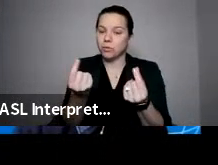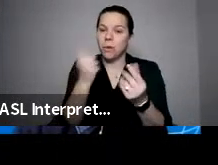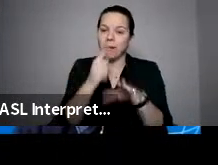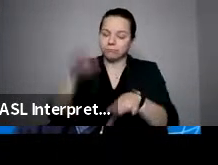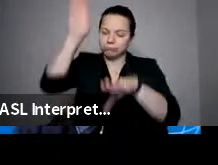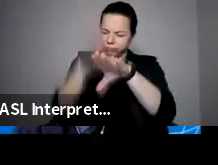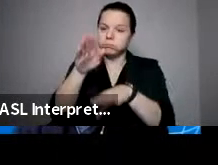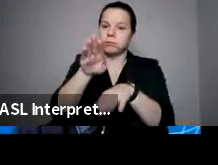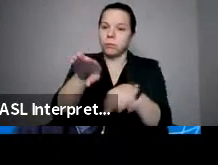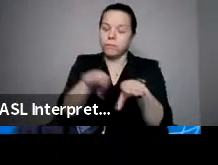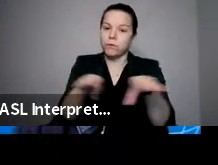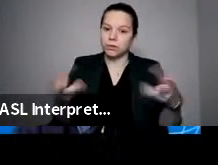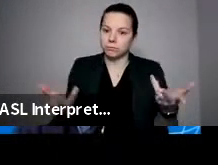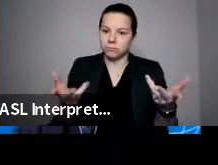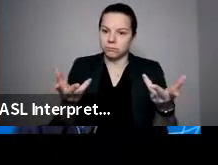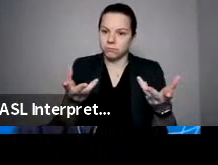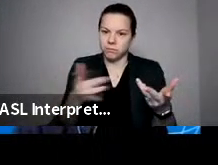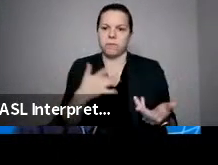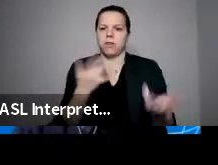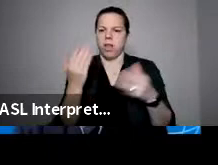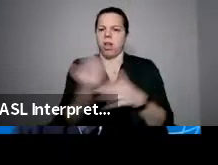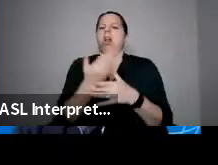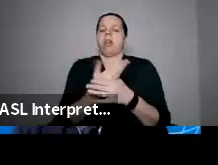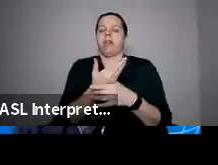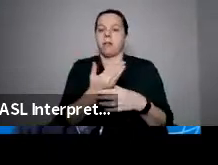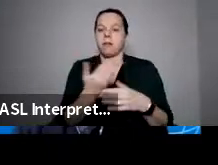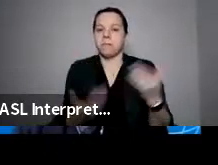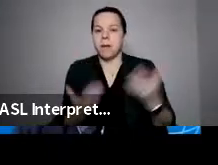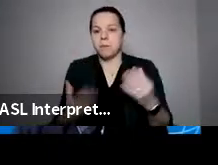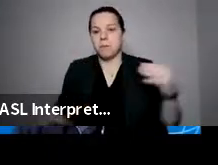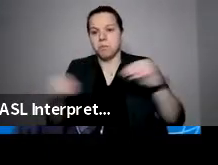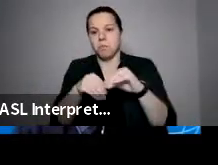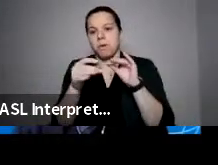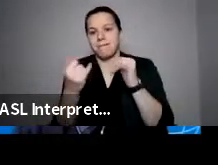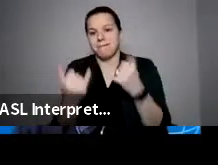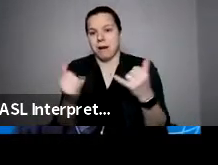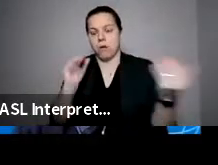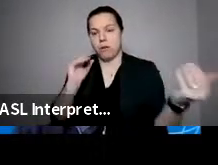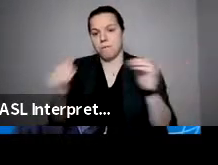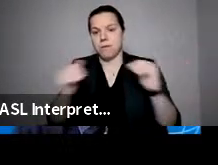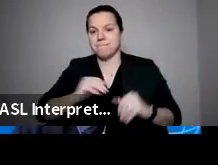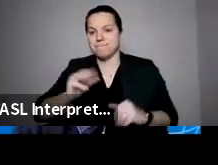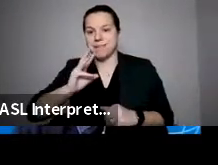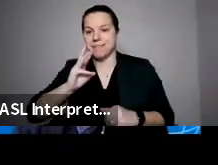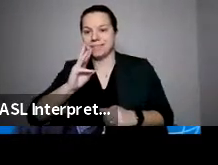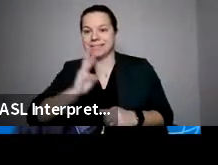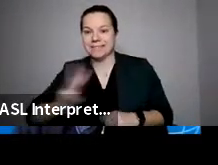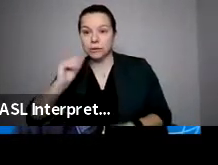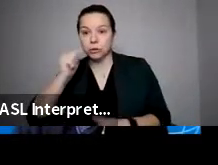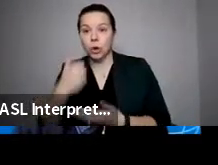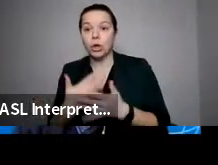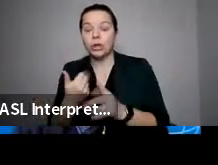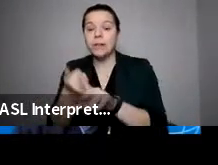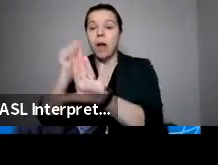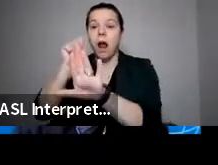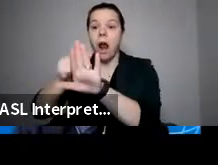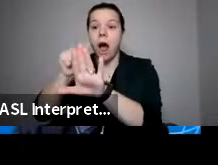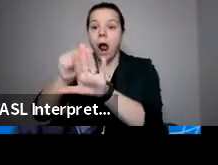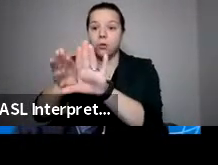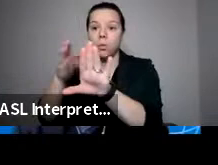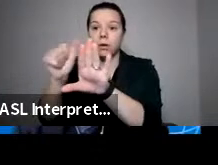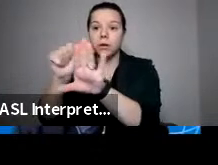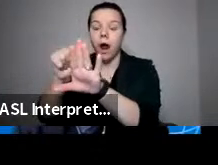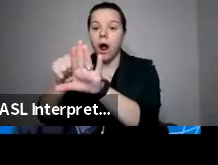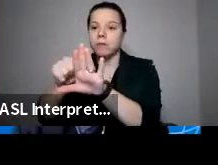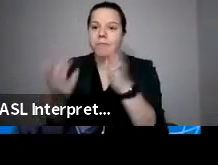annoying. However, today it may be more akin to my six-year-old little girl coming to your door, knocking, you know, let's